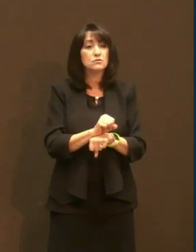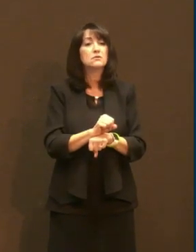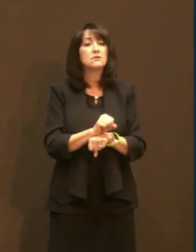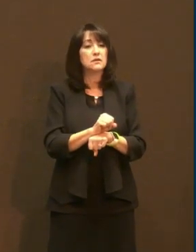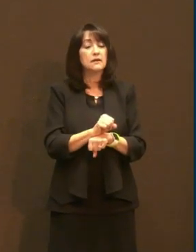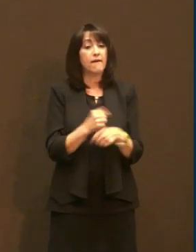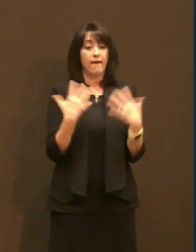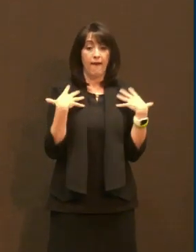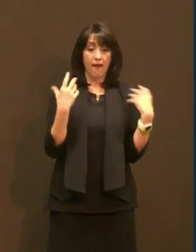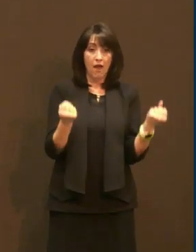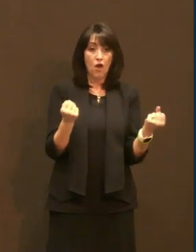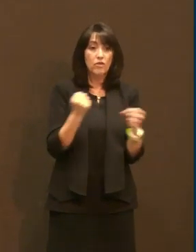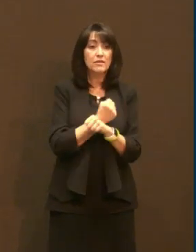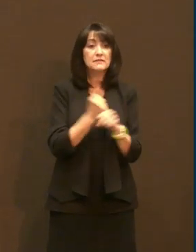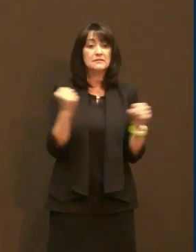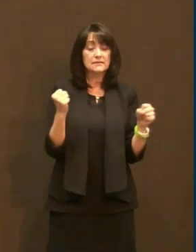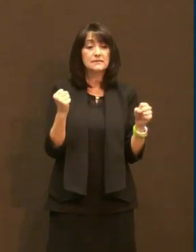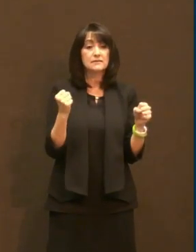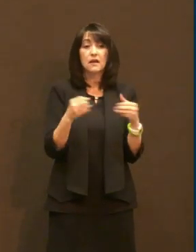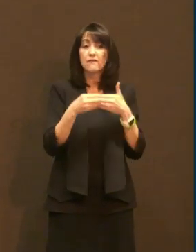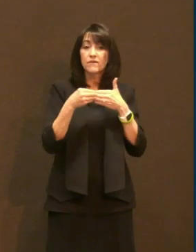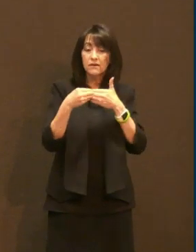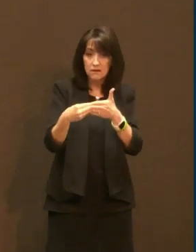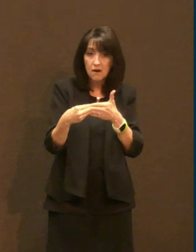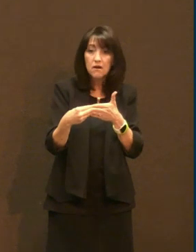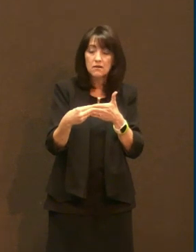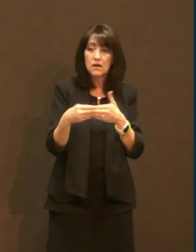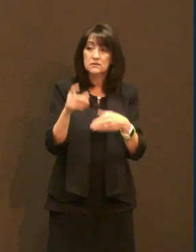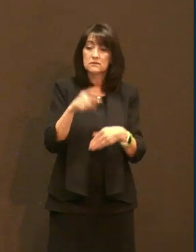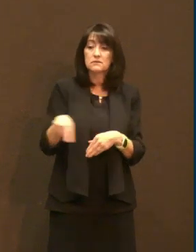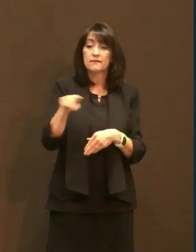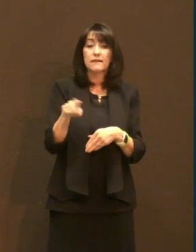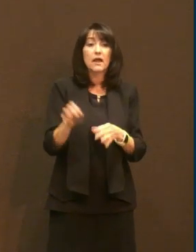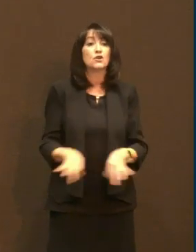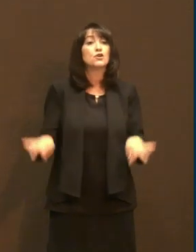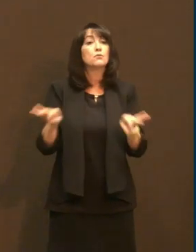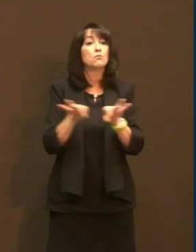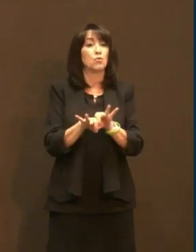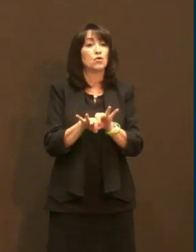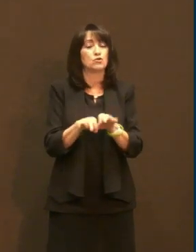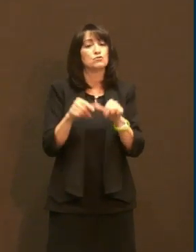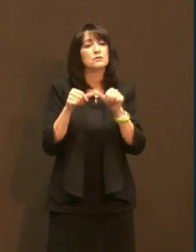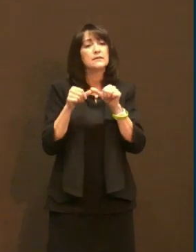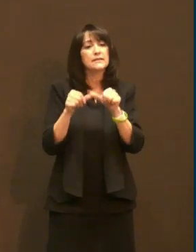safety guidelines, which are important as we continue to